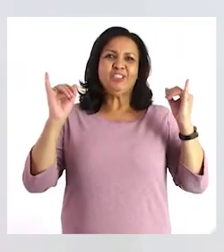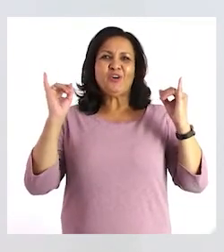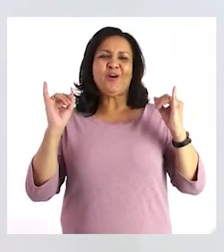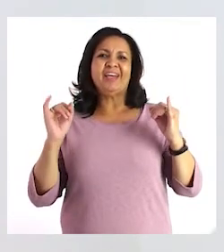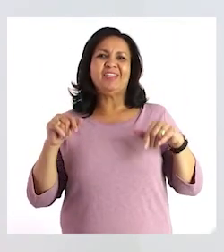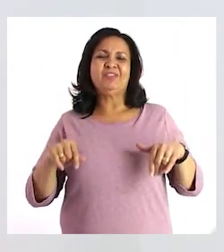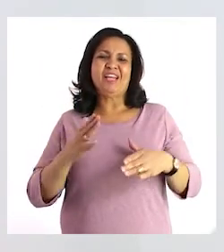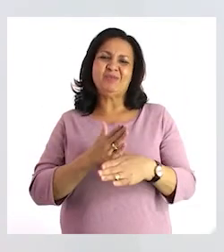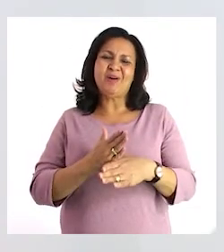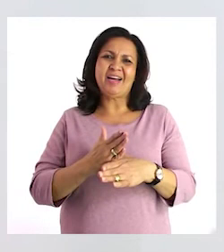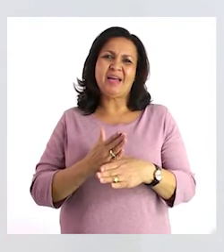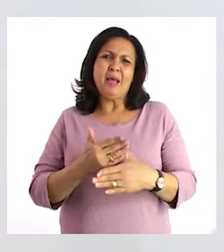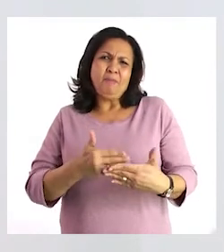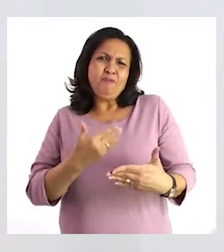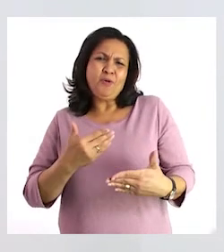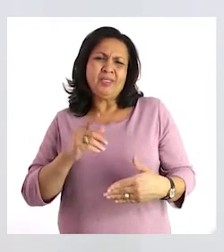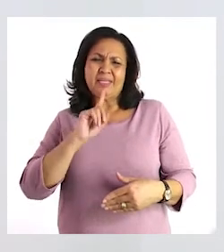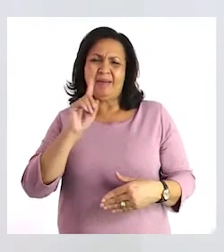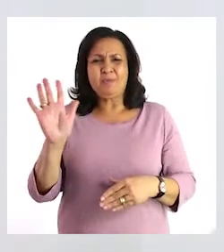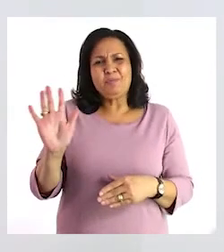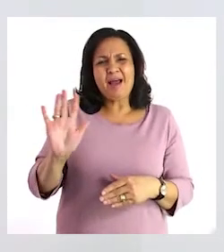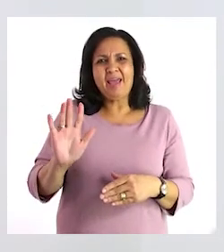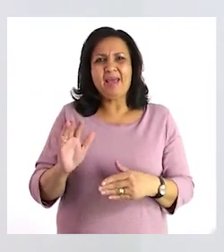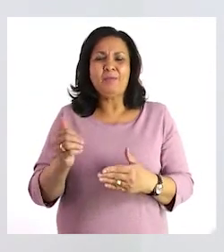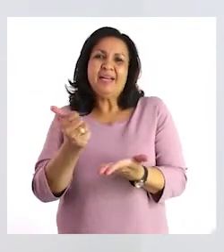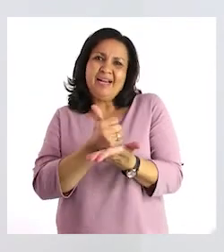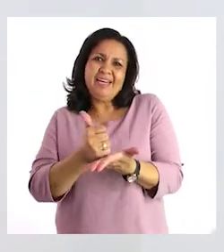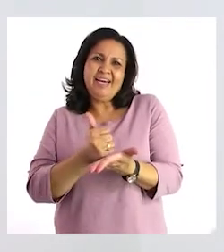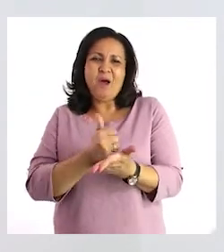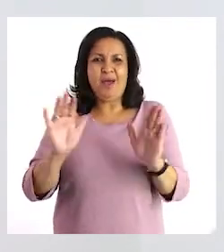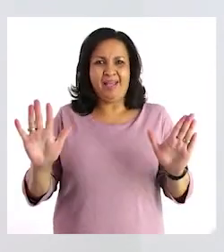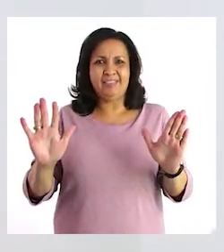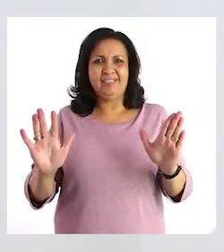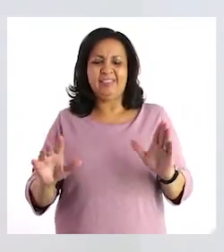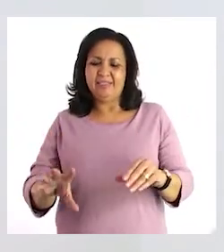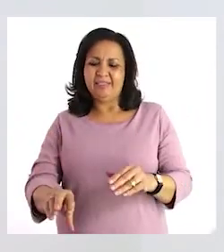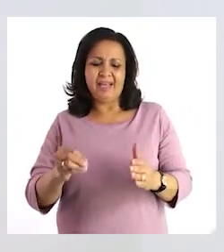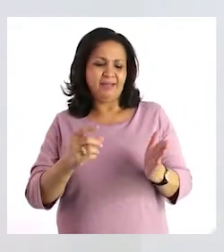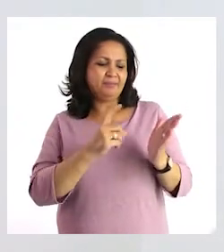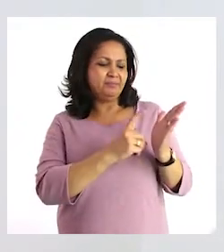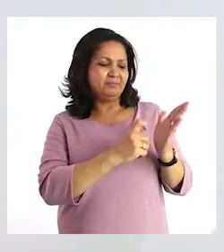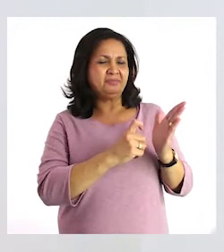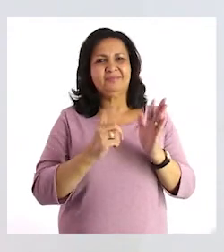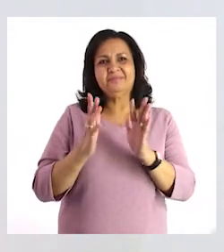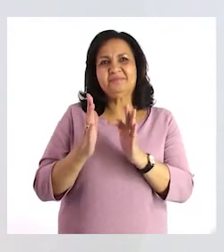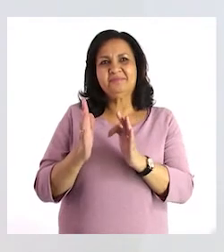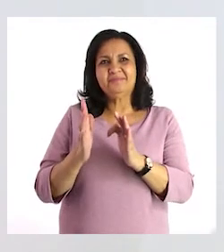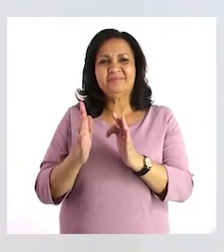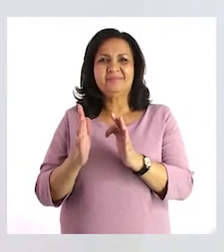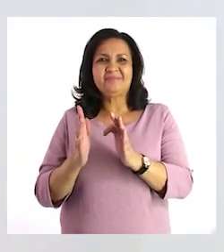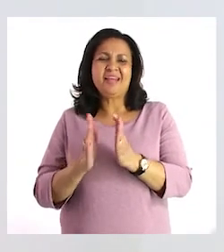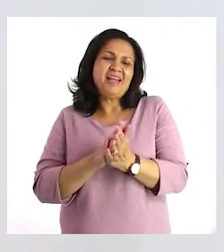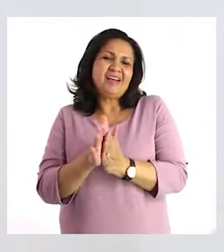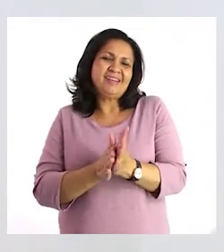we say goodbye for today, let's sanitize our hands. We take our sanitizer, we spray it on our hands, and we